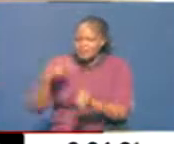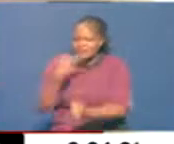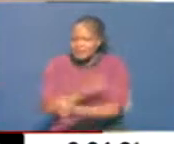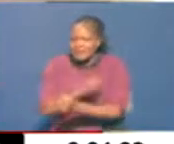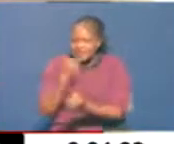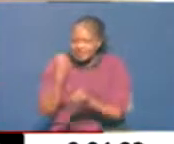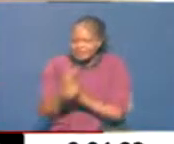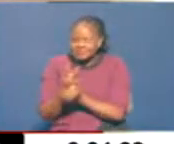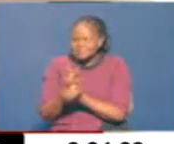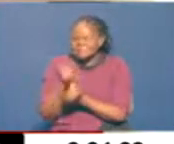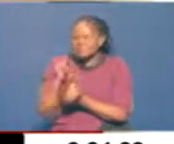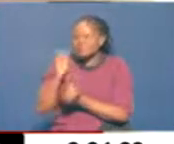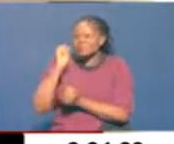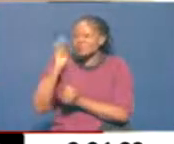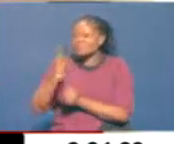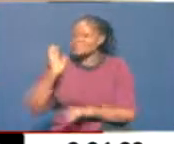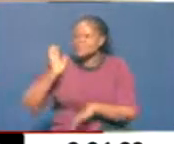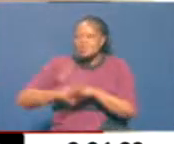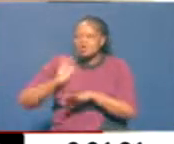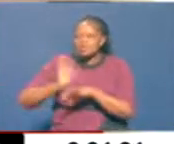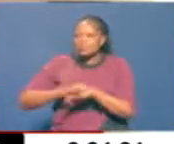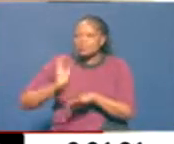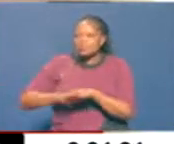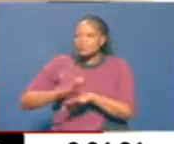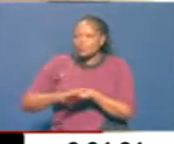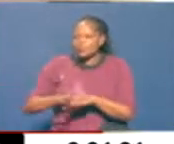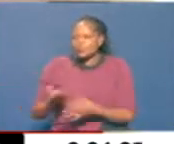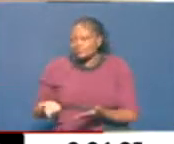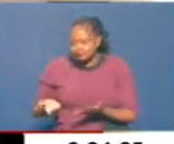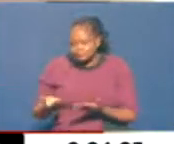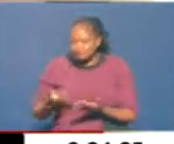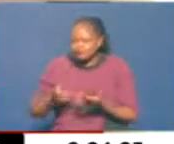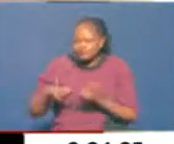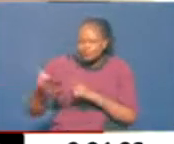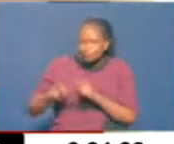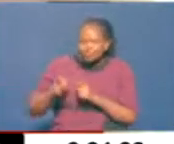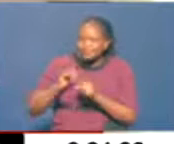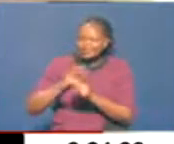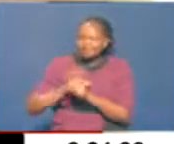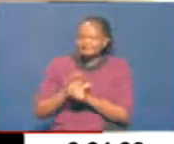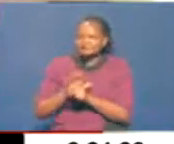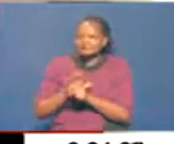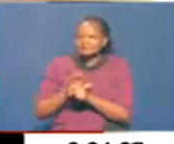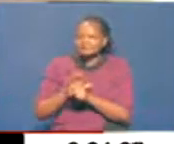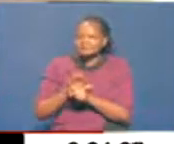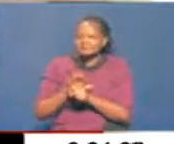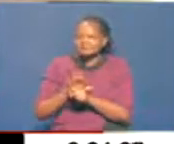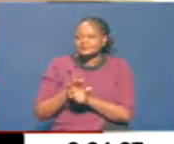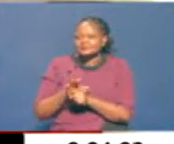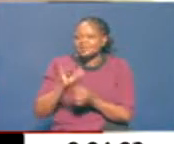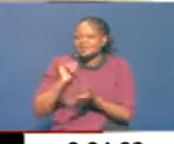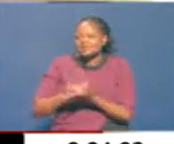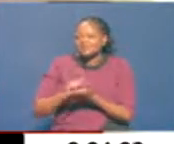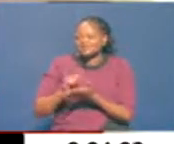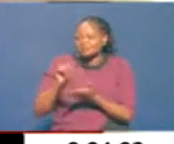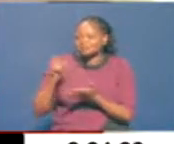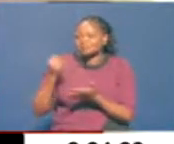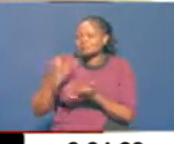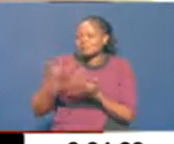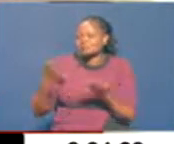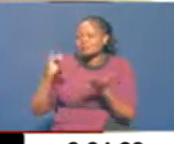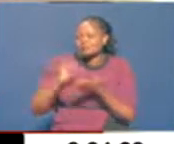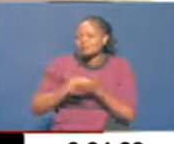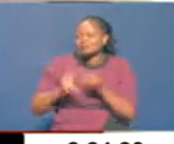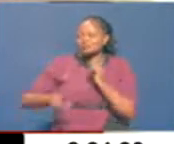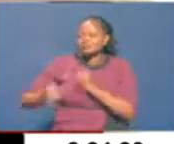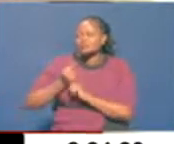will definitely be very helpful when it comes to containing this disease and this pandemic. And so that's one of the measures that we're looking at.